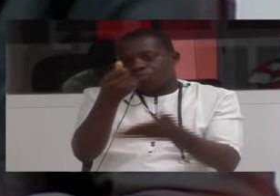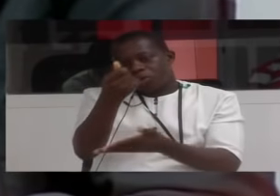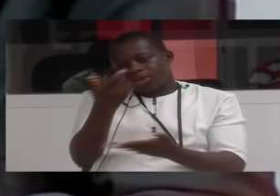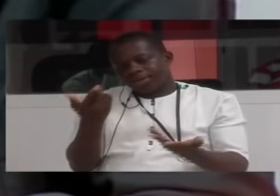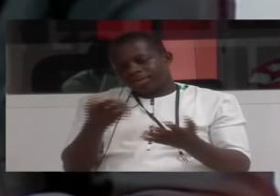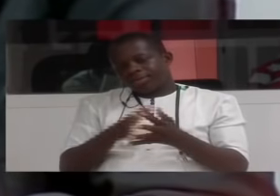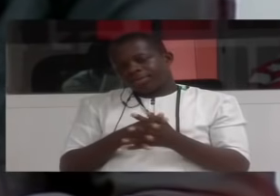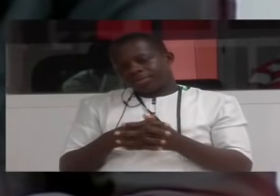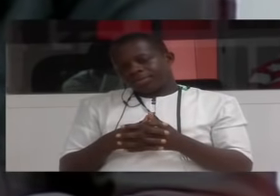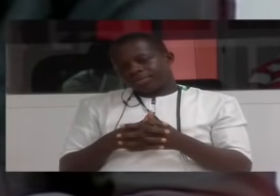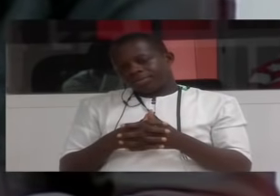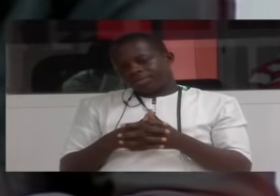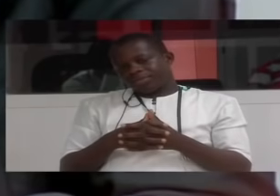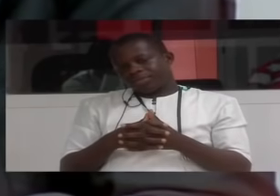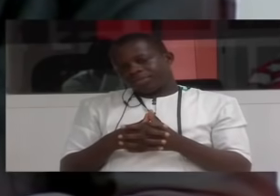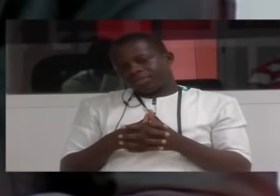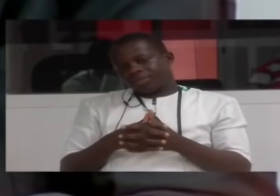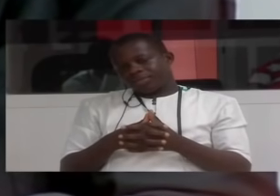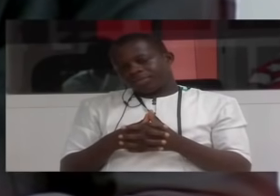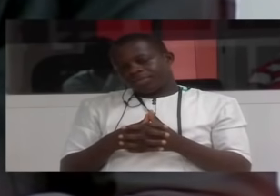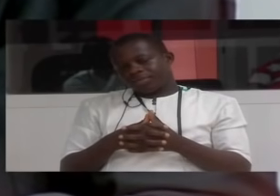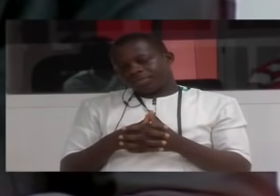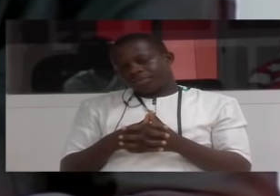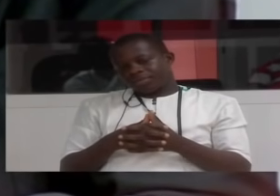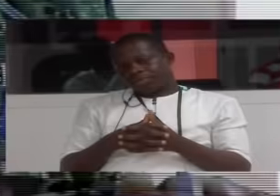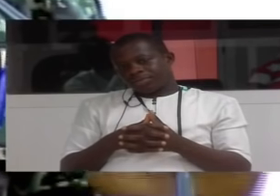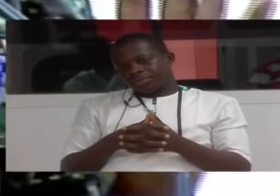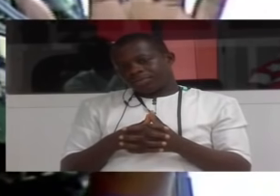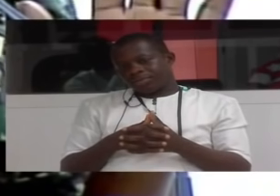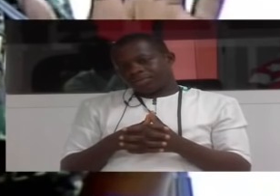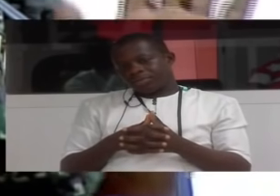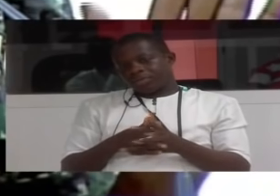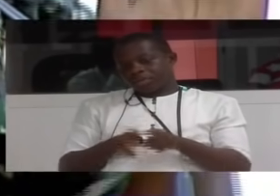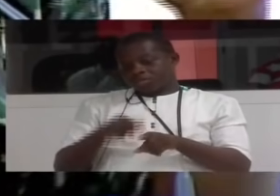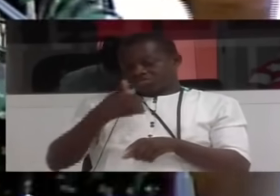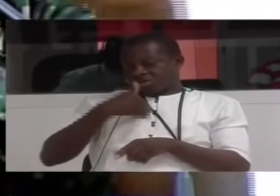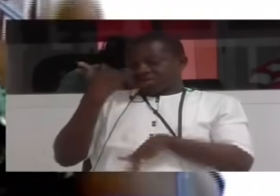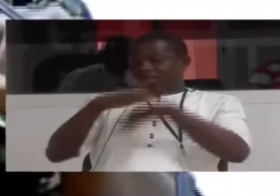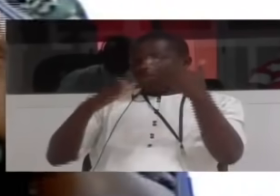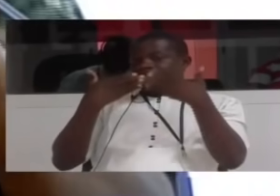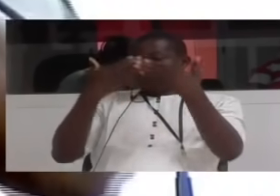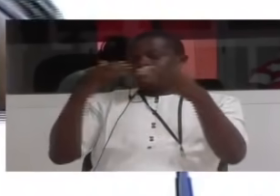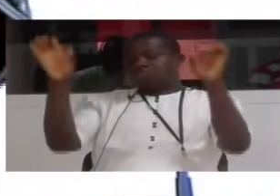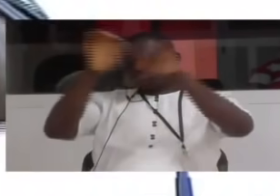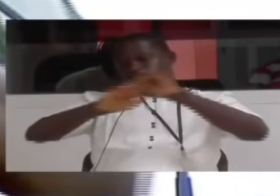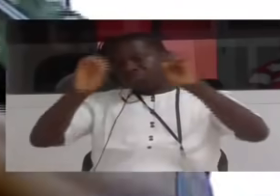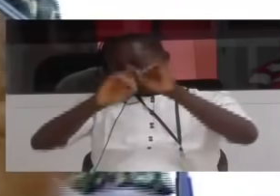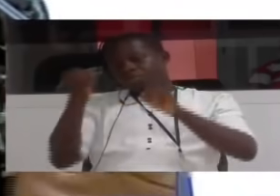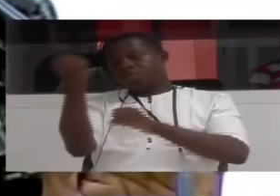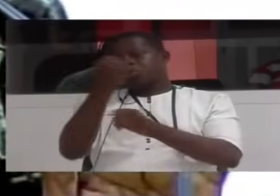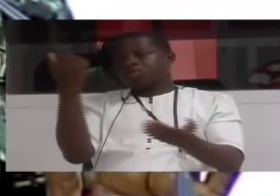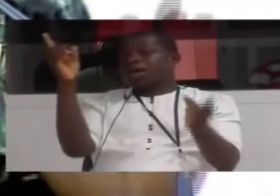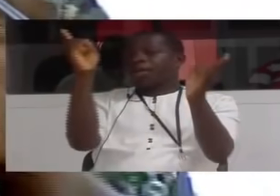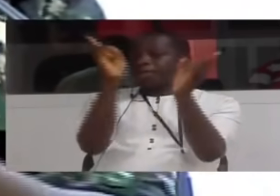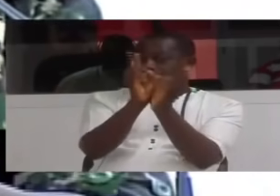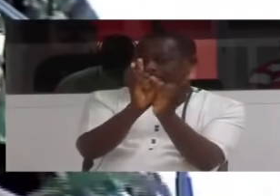len lutax ñu leena jox xaliss bi ndax waxuñ len dara man de waxuñ ma dara ndax te xaliss bobu dama ko fa feeka. For